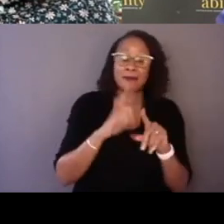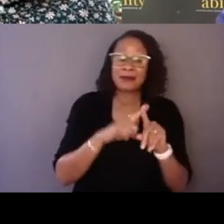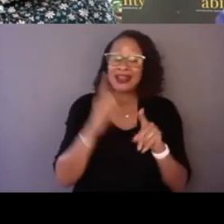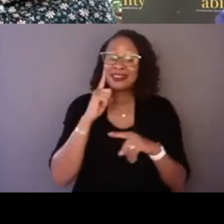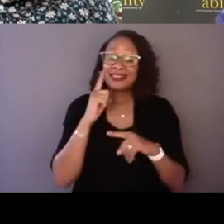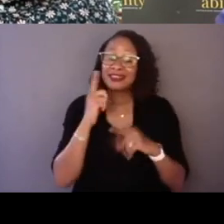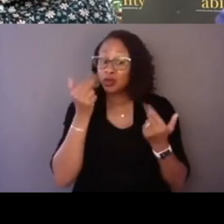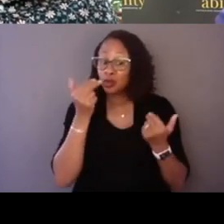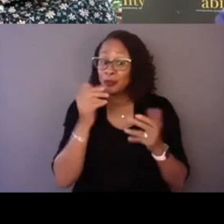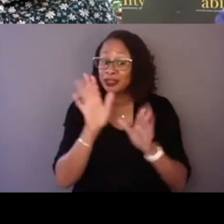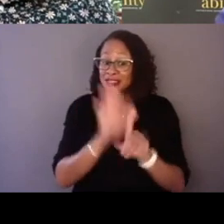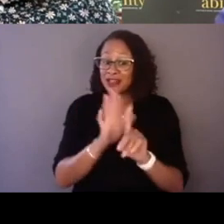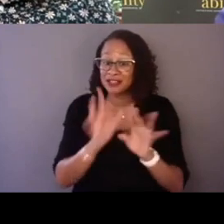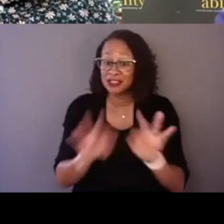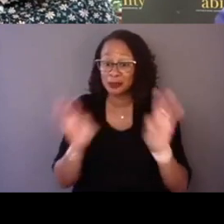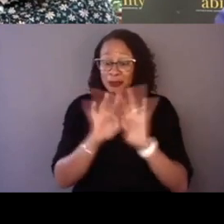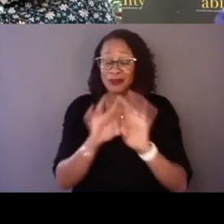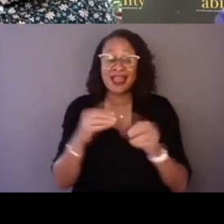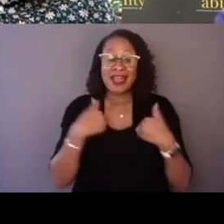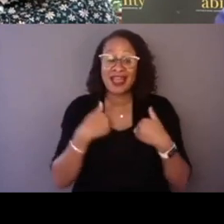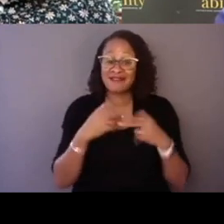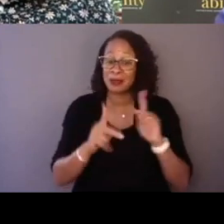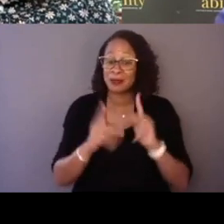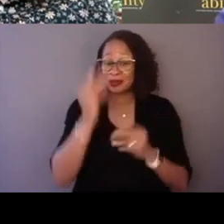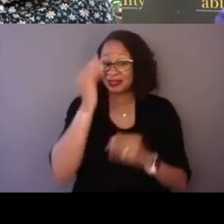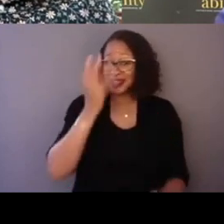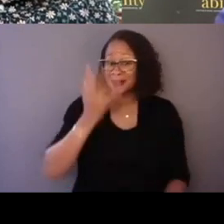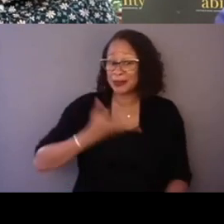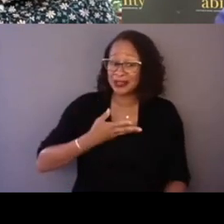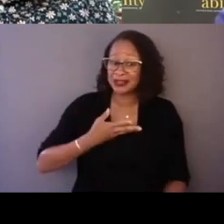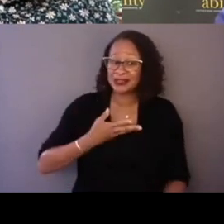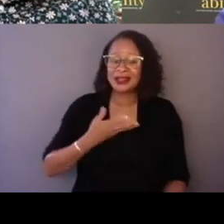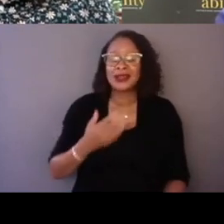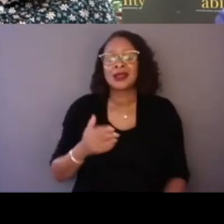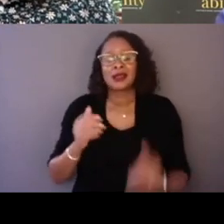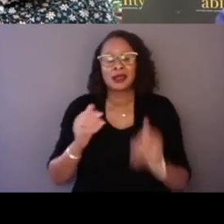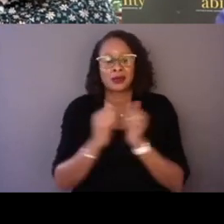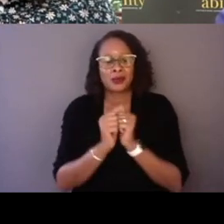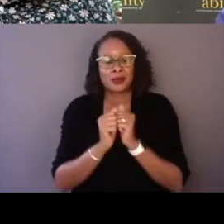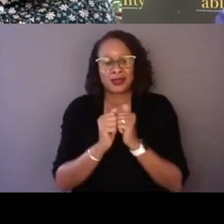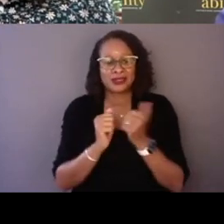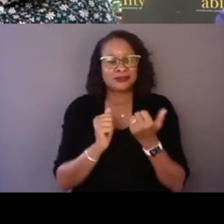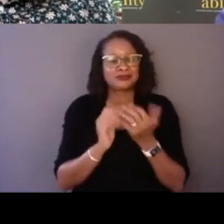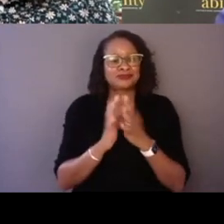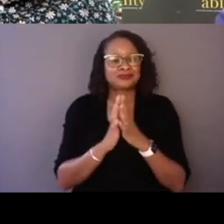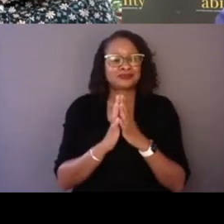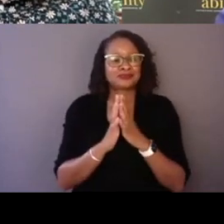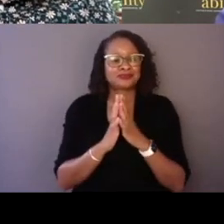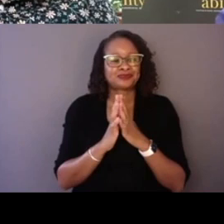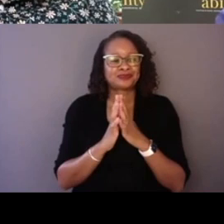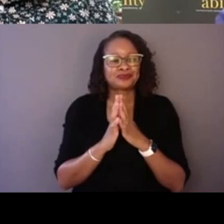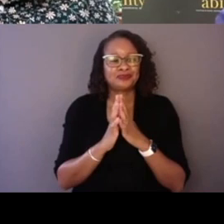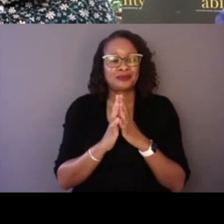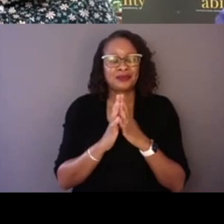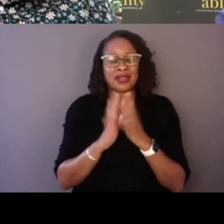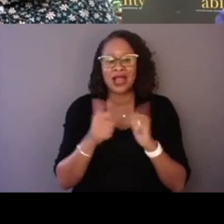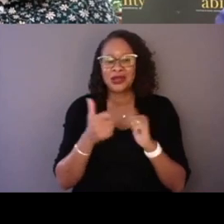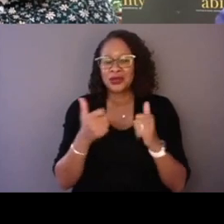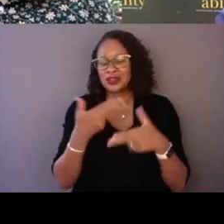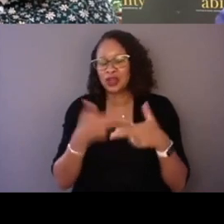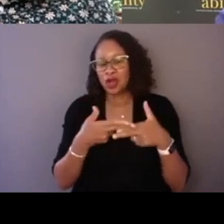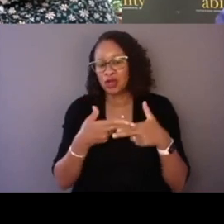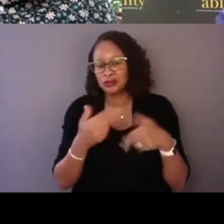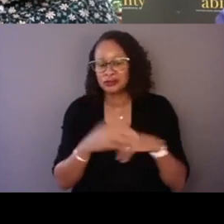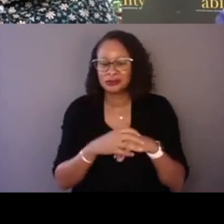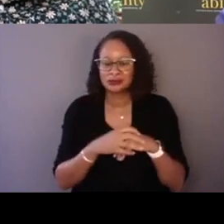important, because I've had people say to me, in terms of the terms that people like to be called, we used to